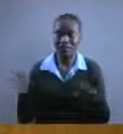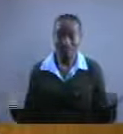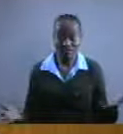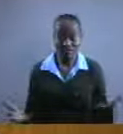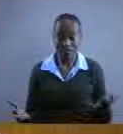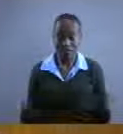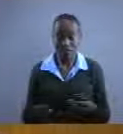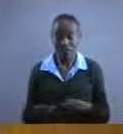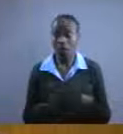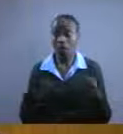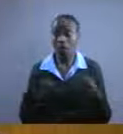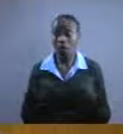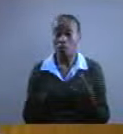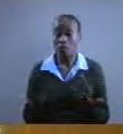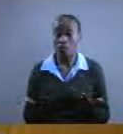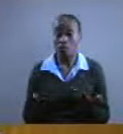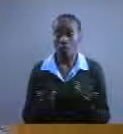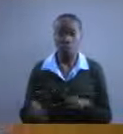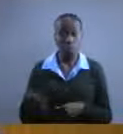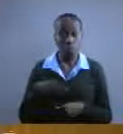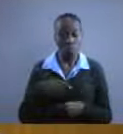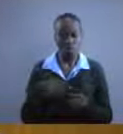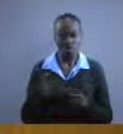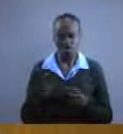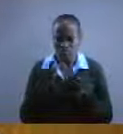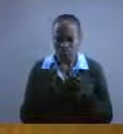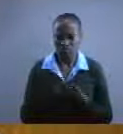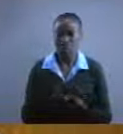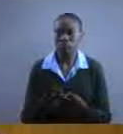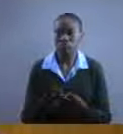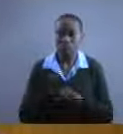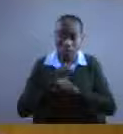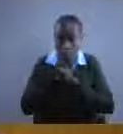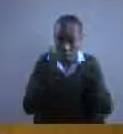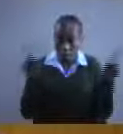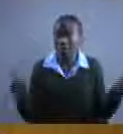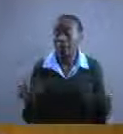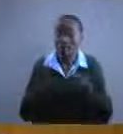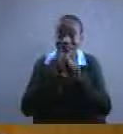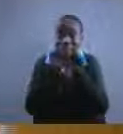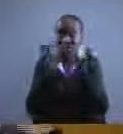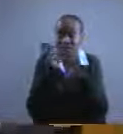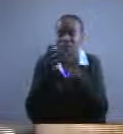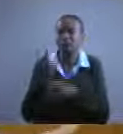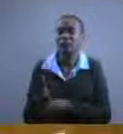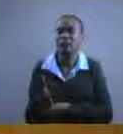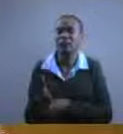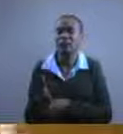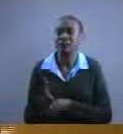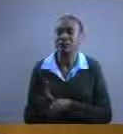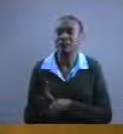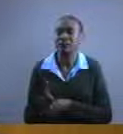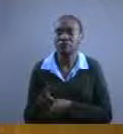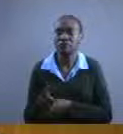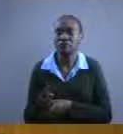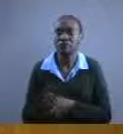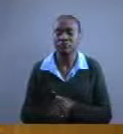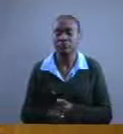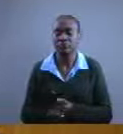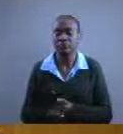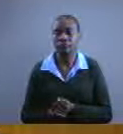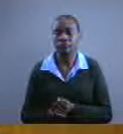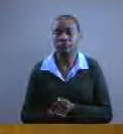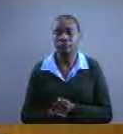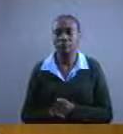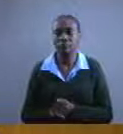we managed to come across and clarified in the public hearings by National Treasury as raised by various stakeholders was